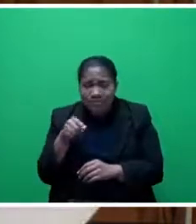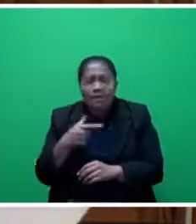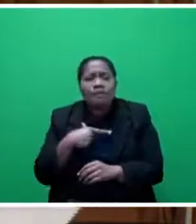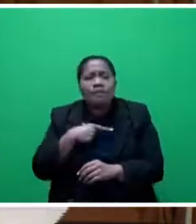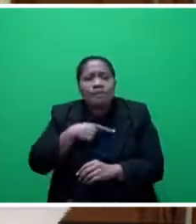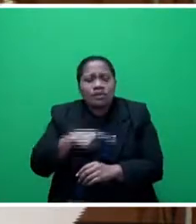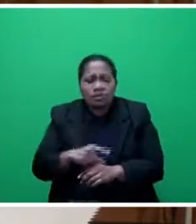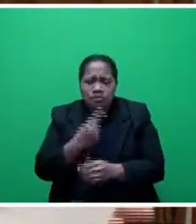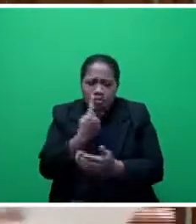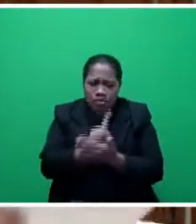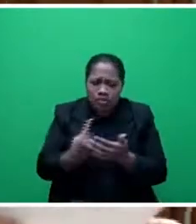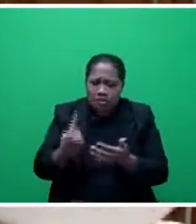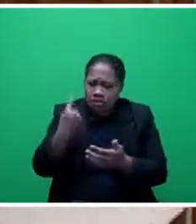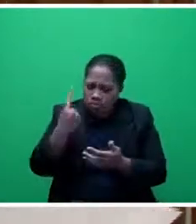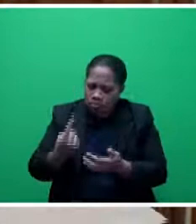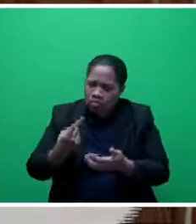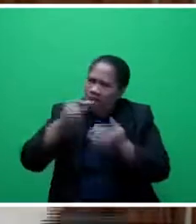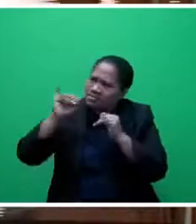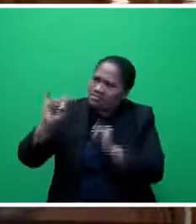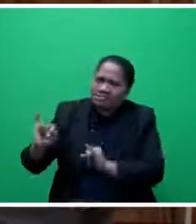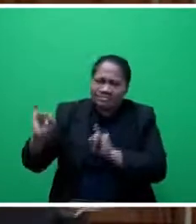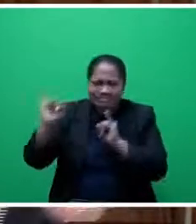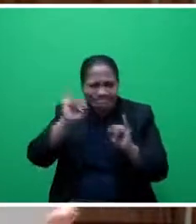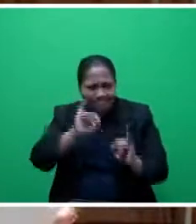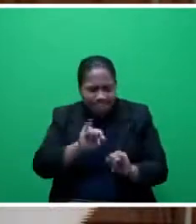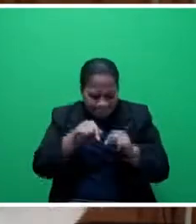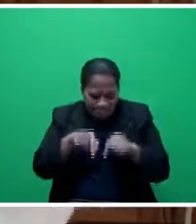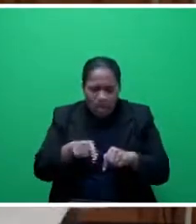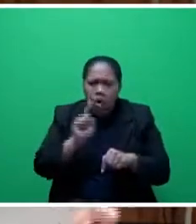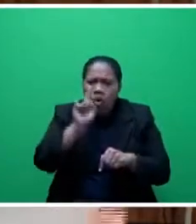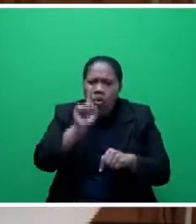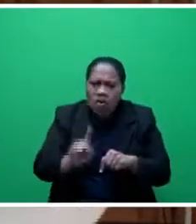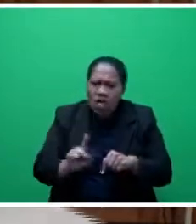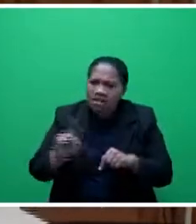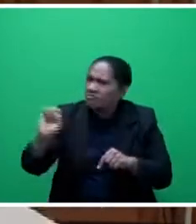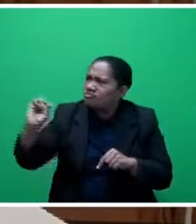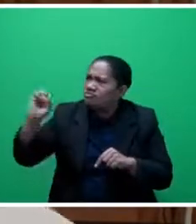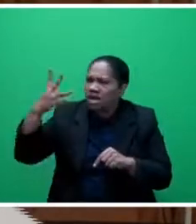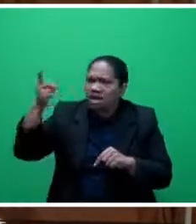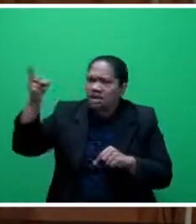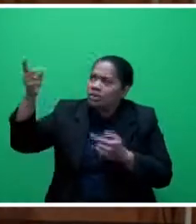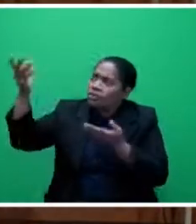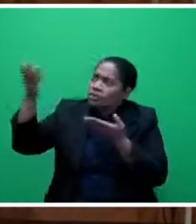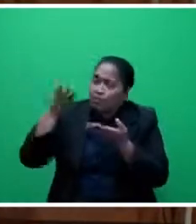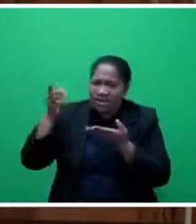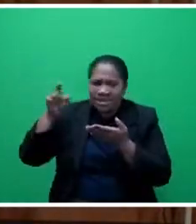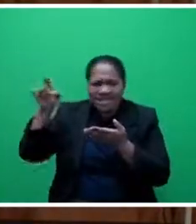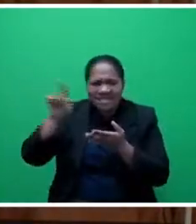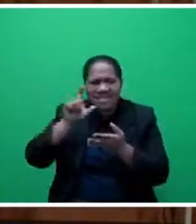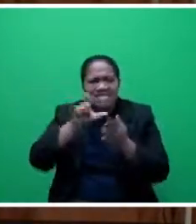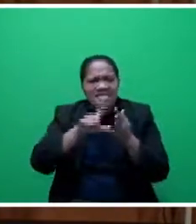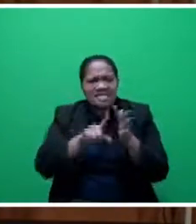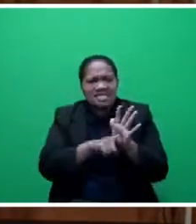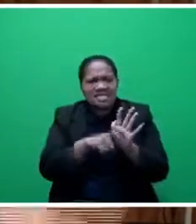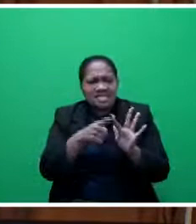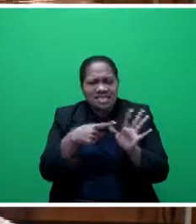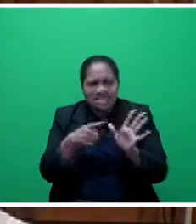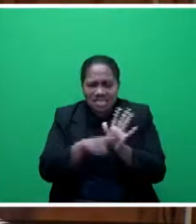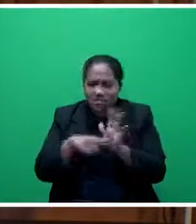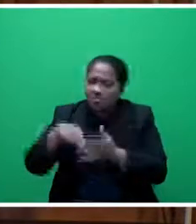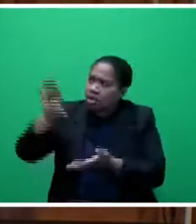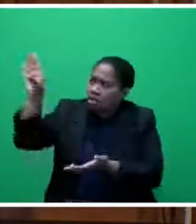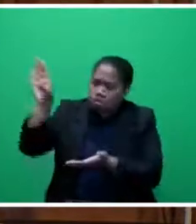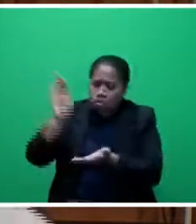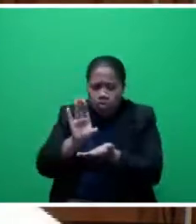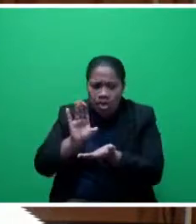importer, or they've got the sole agency for example, bringing a particular cereal, even though the duty on cereal was reduced, the price